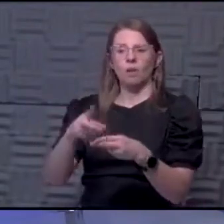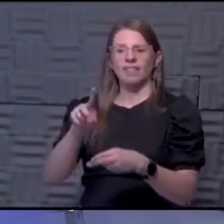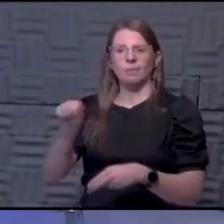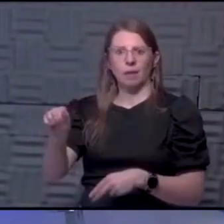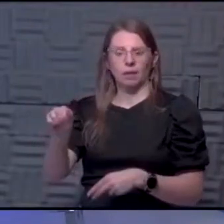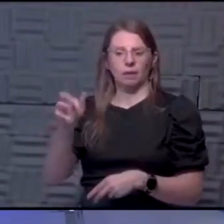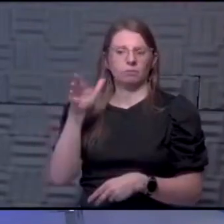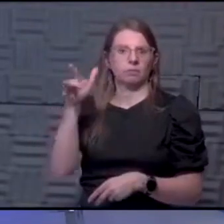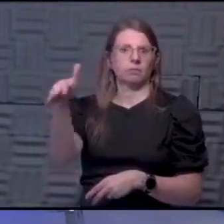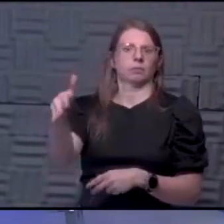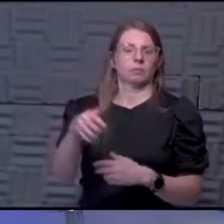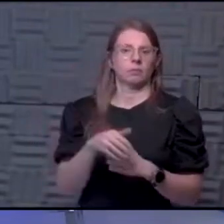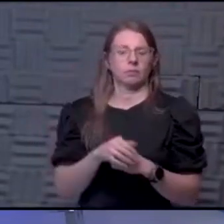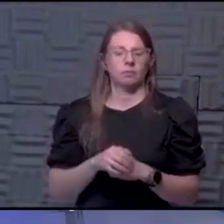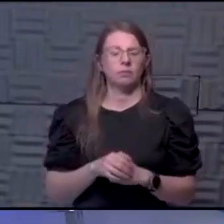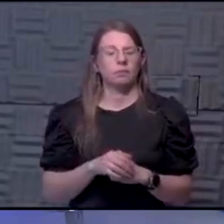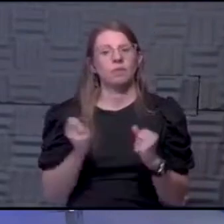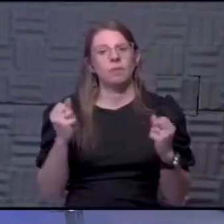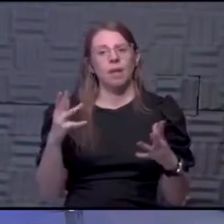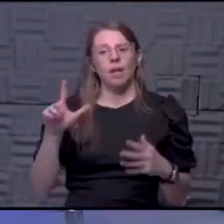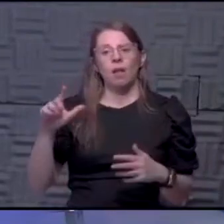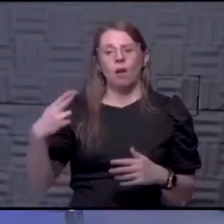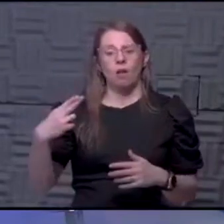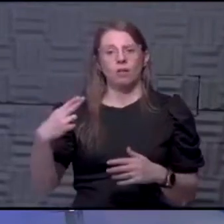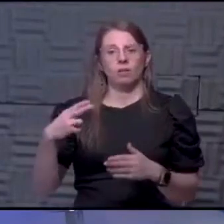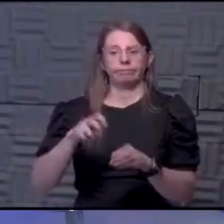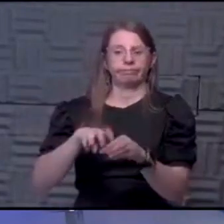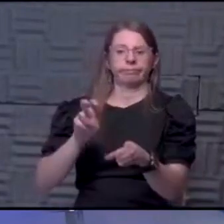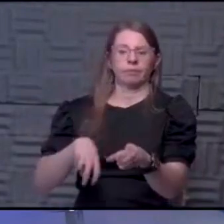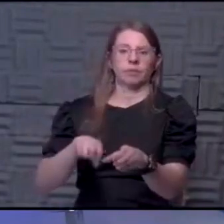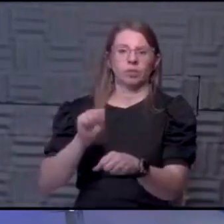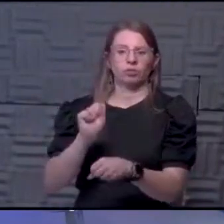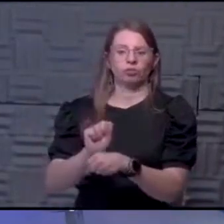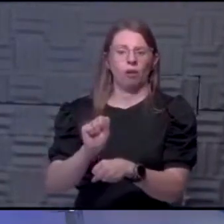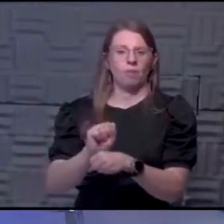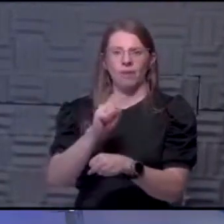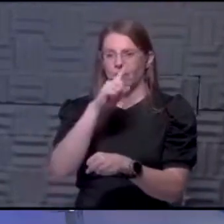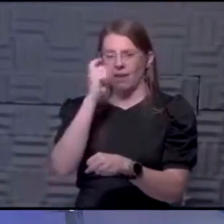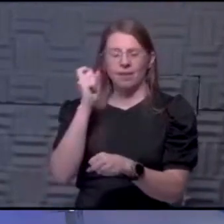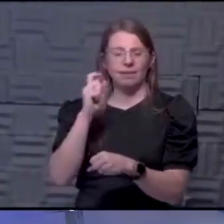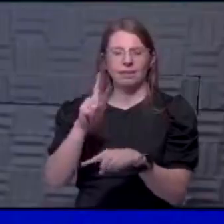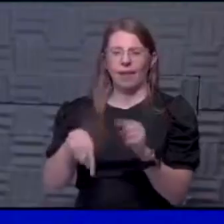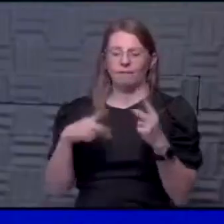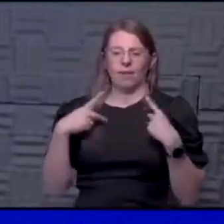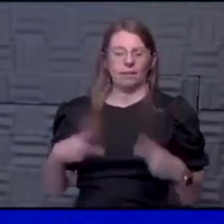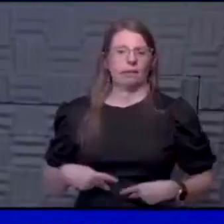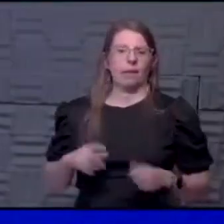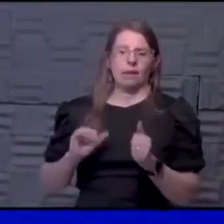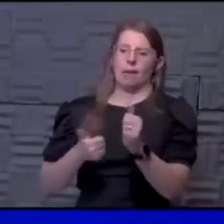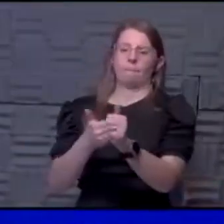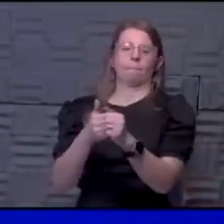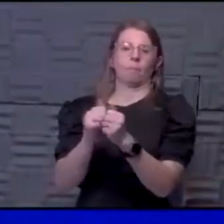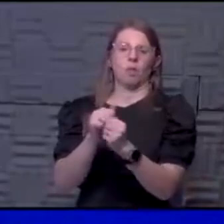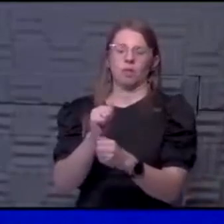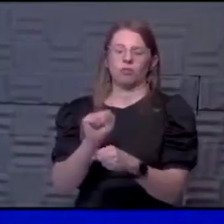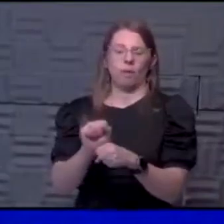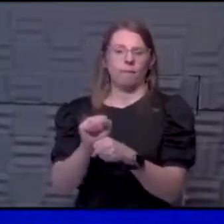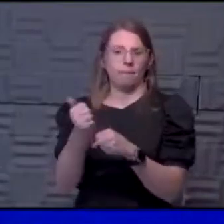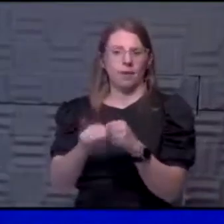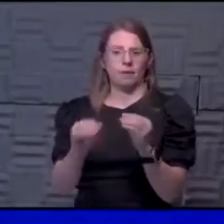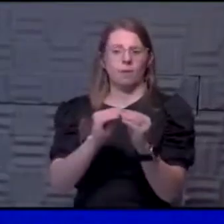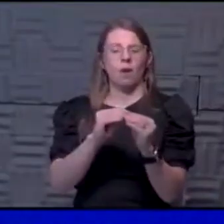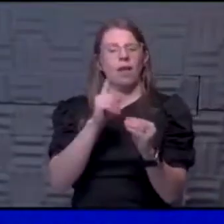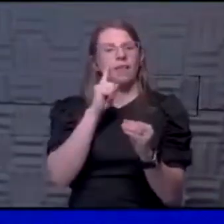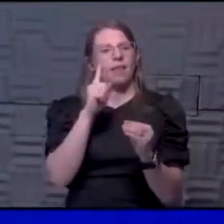some point. A lot of long haulers have had to leave their job because they can't physically keep up anymore. You know, I think it's like a lot of conditions in